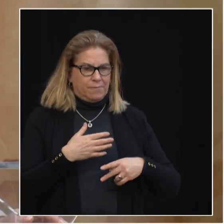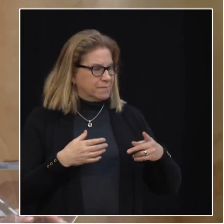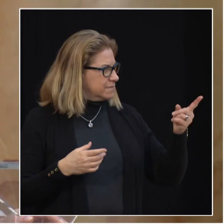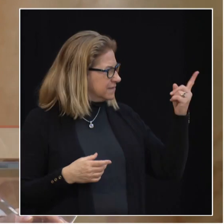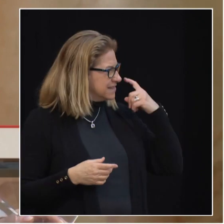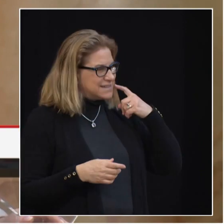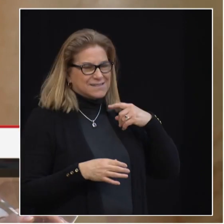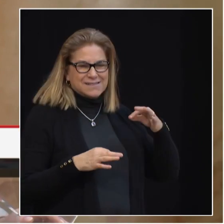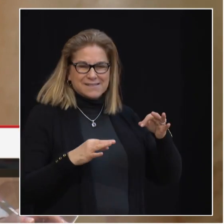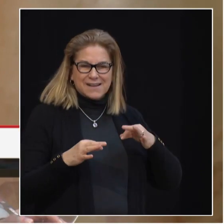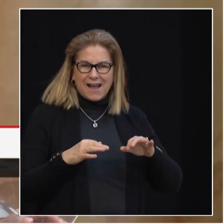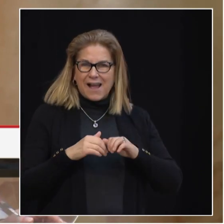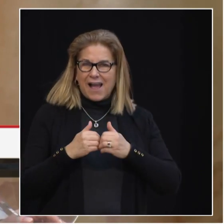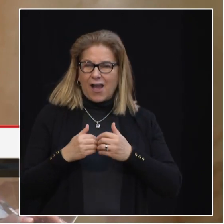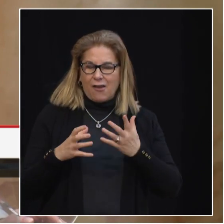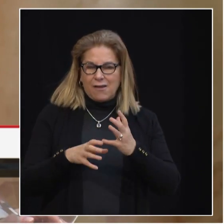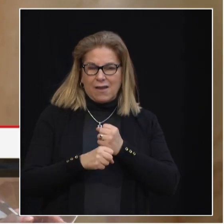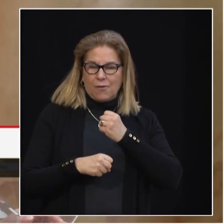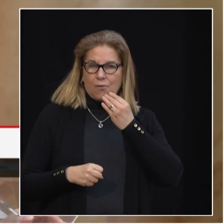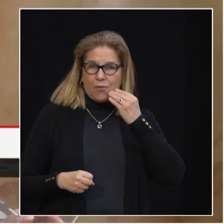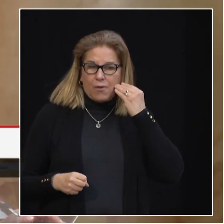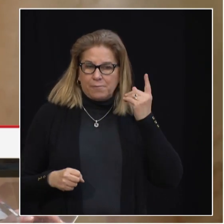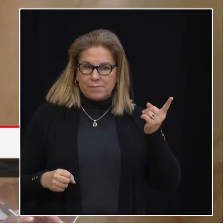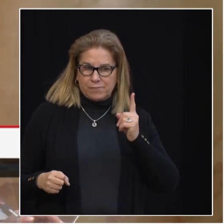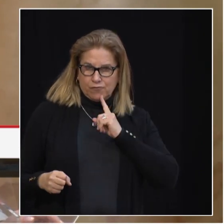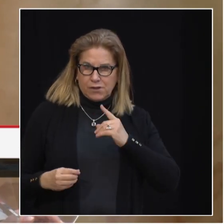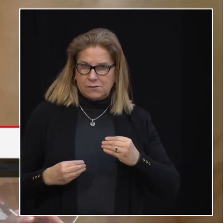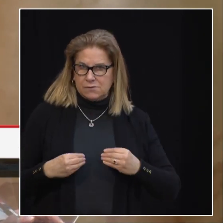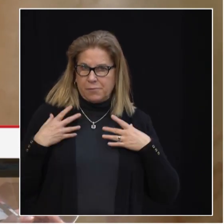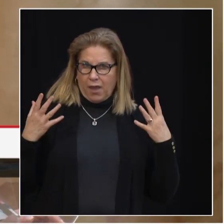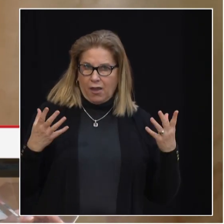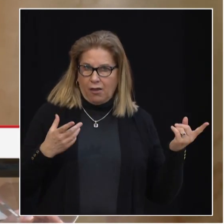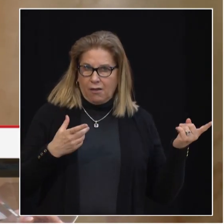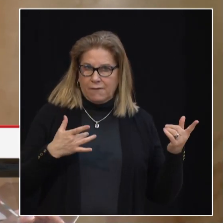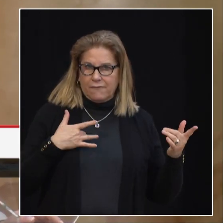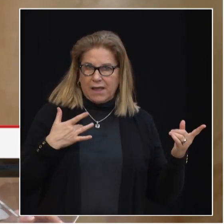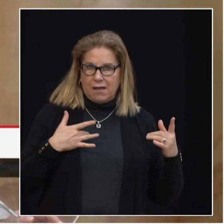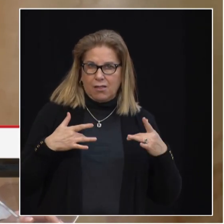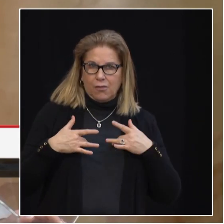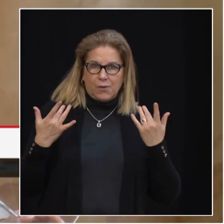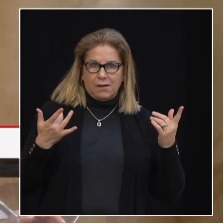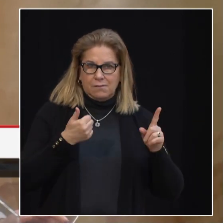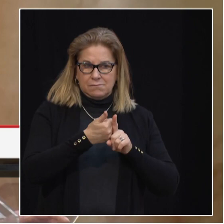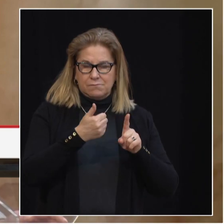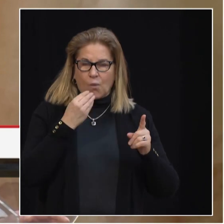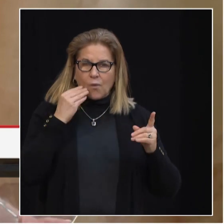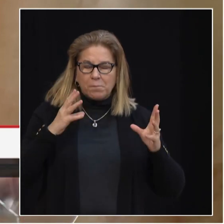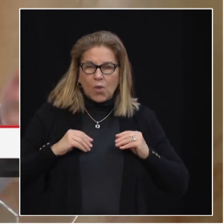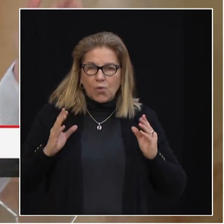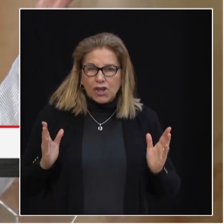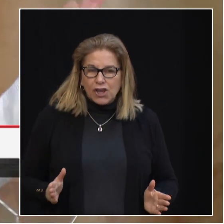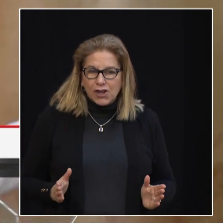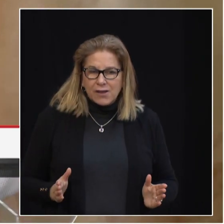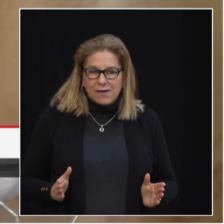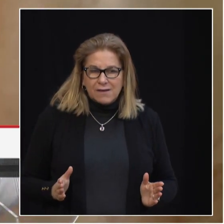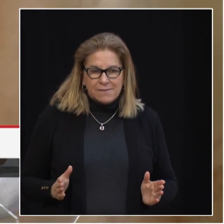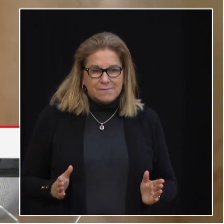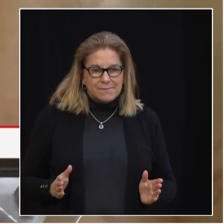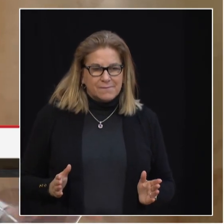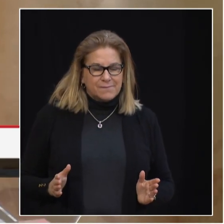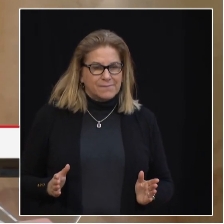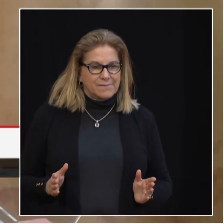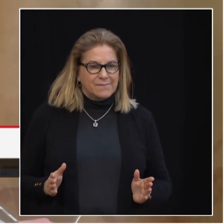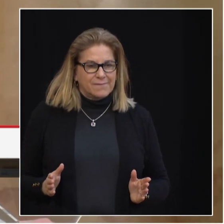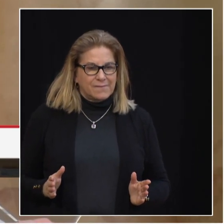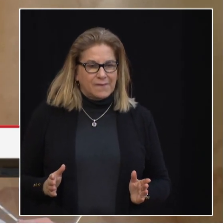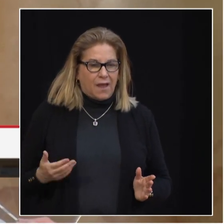true inspiration. So next, I want to introduce the director of an agency that administers at least one of the